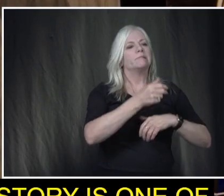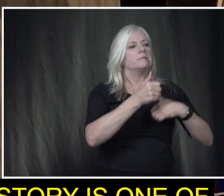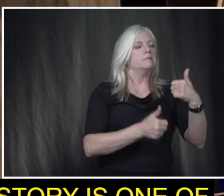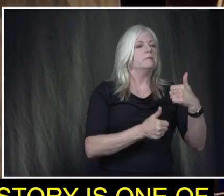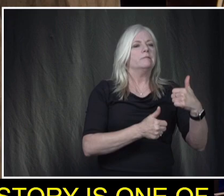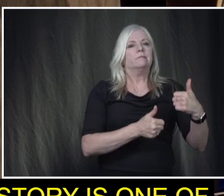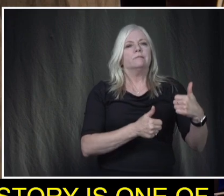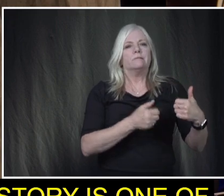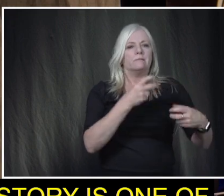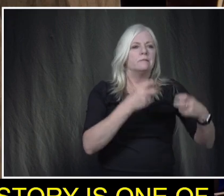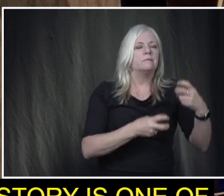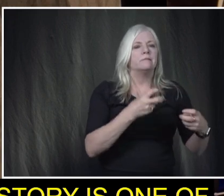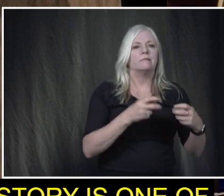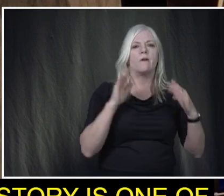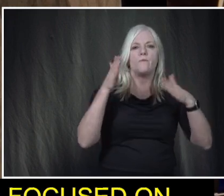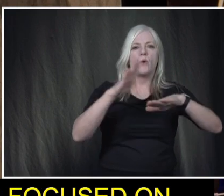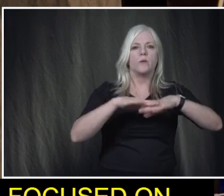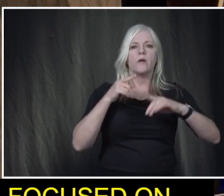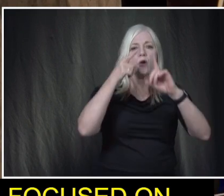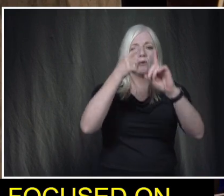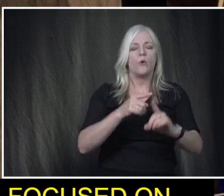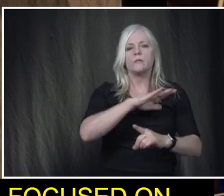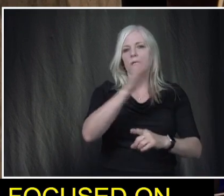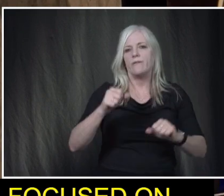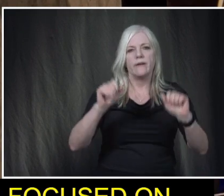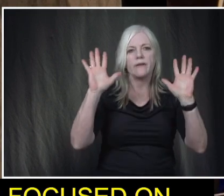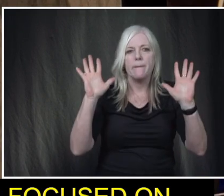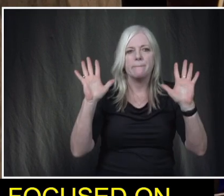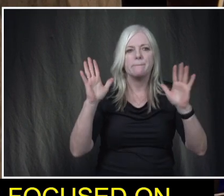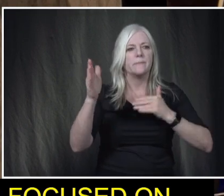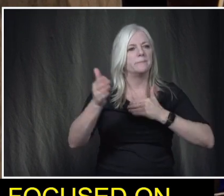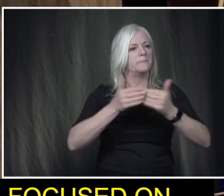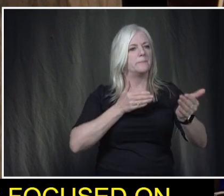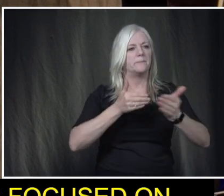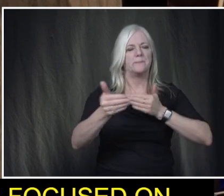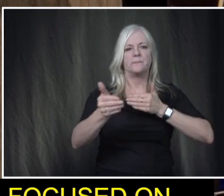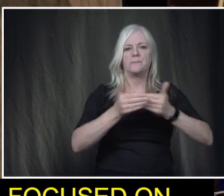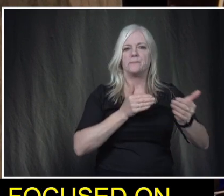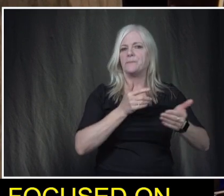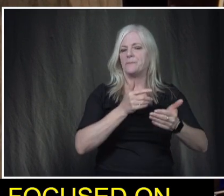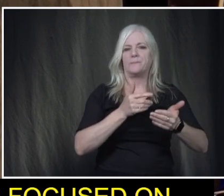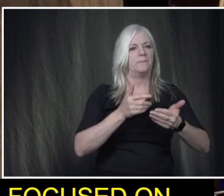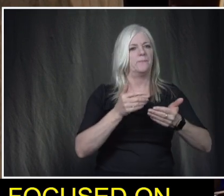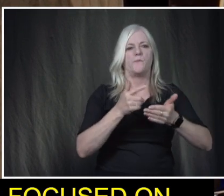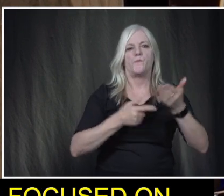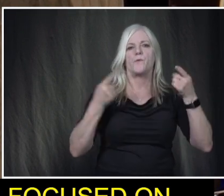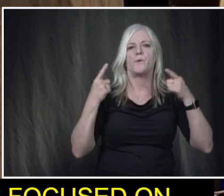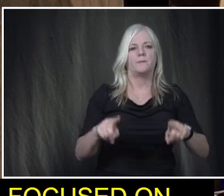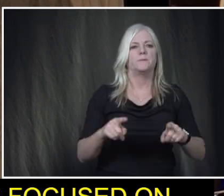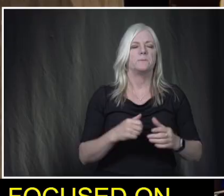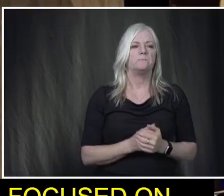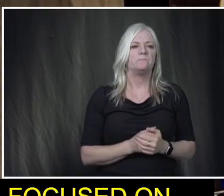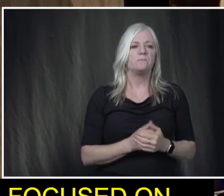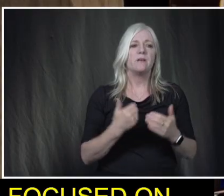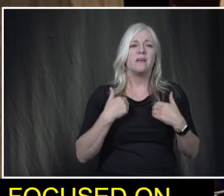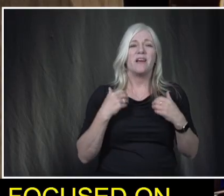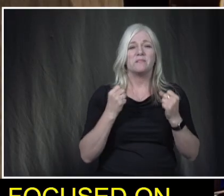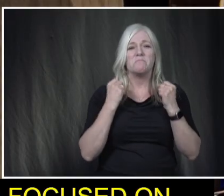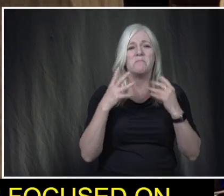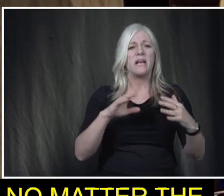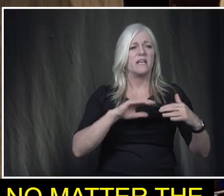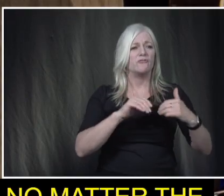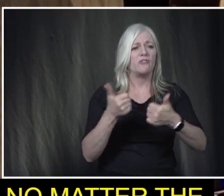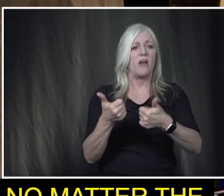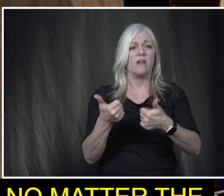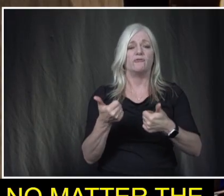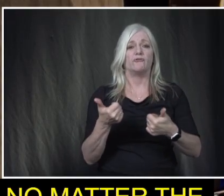on his goals, and never giving up, no matter the odds. He has faced countless challenges inside